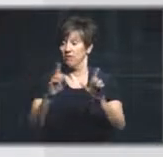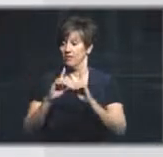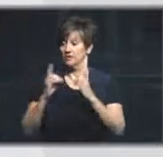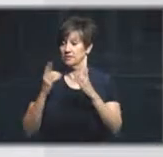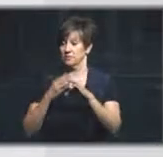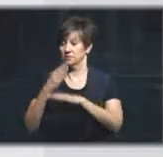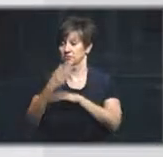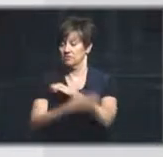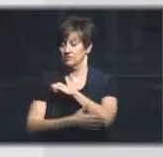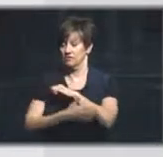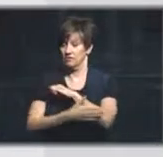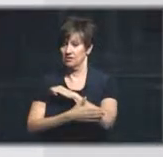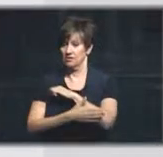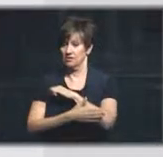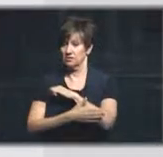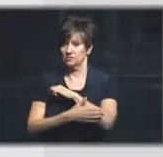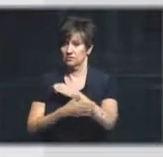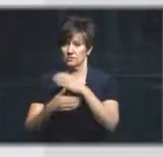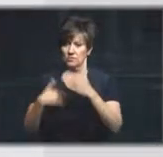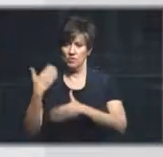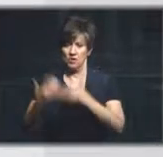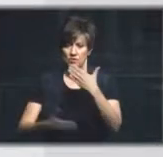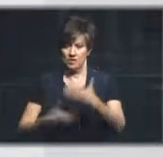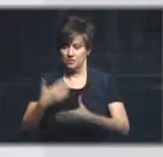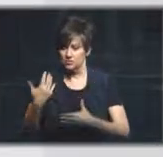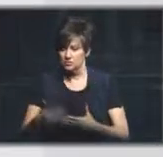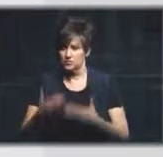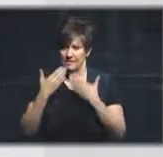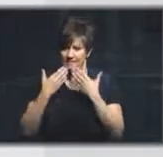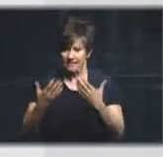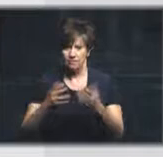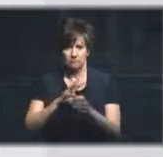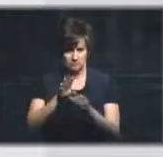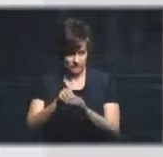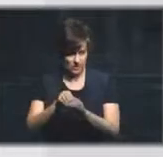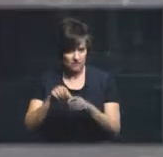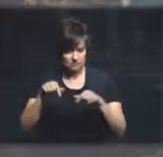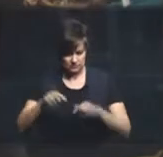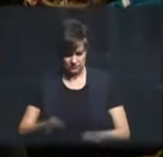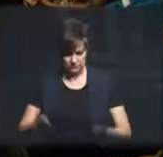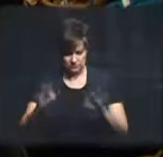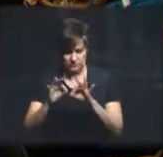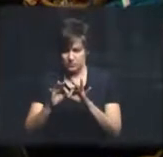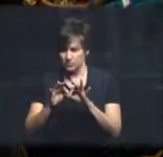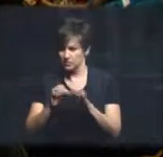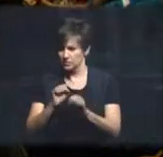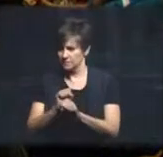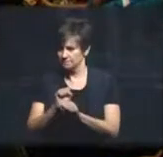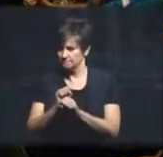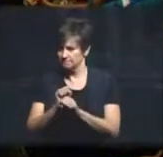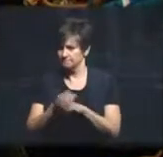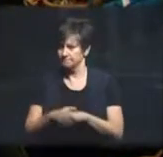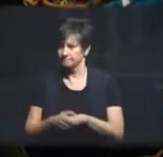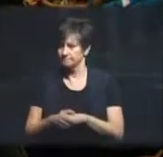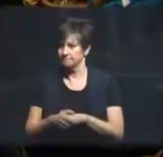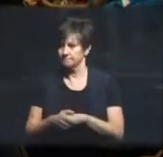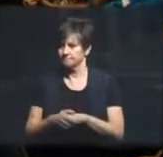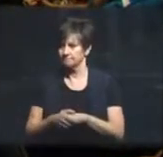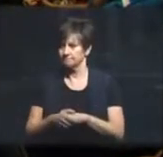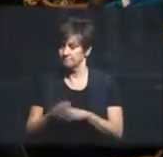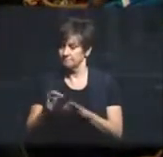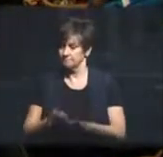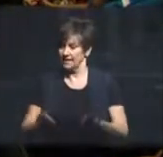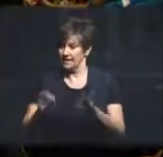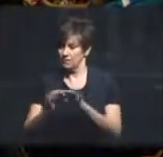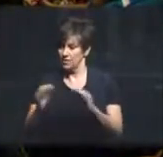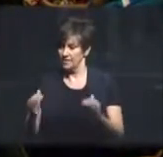the college, we've made so much progress, and thank you for engaging in this important work. major advances, and we